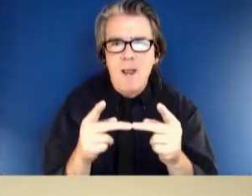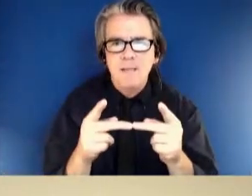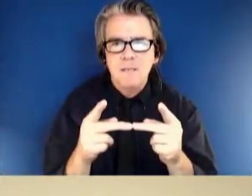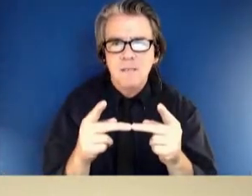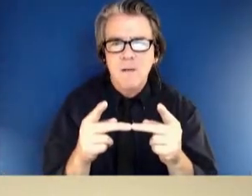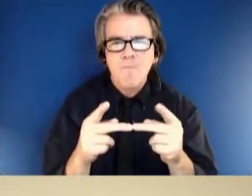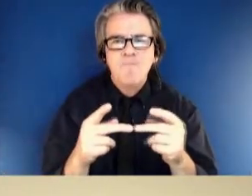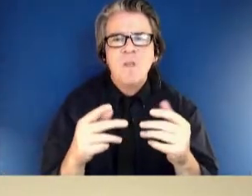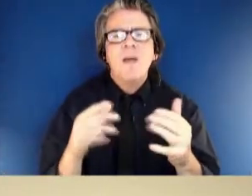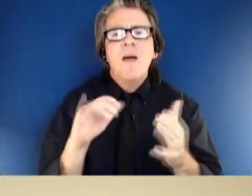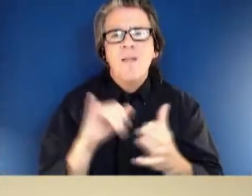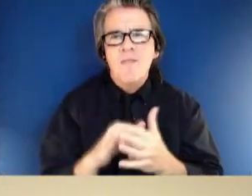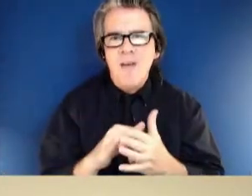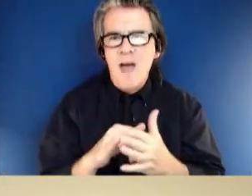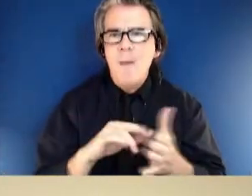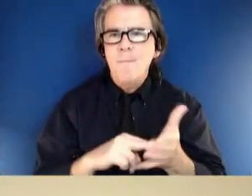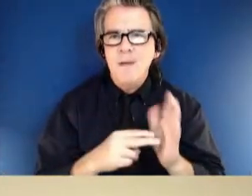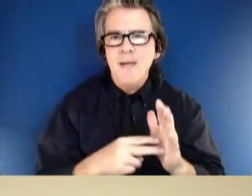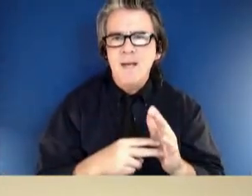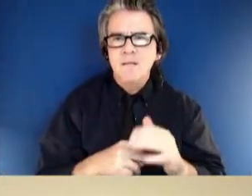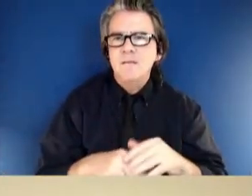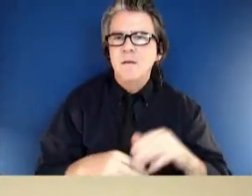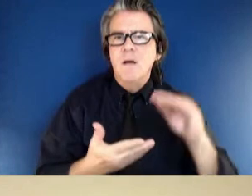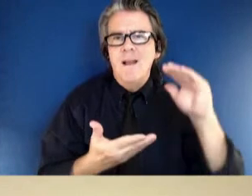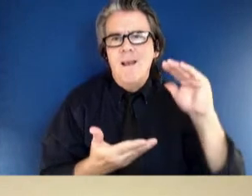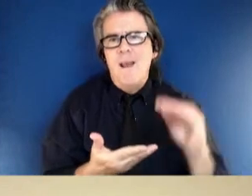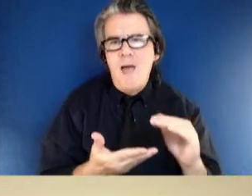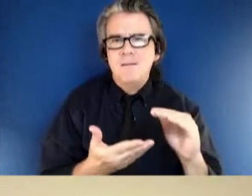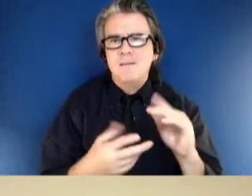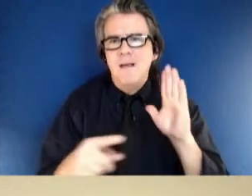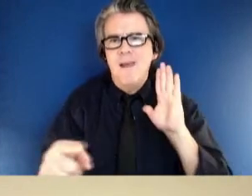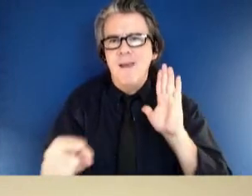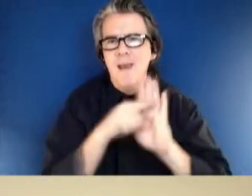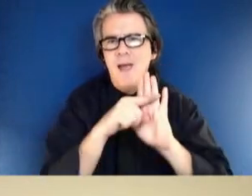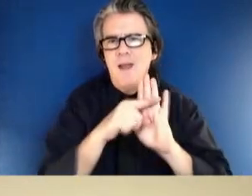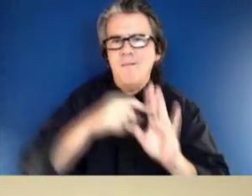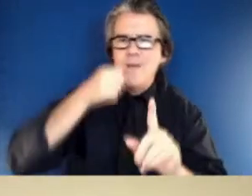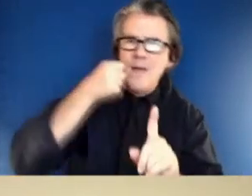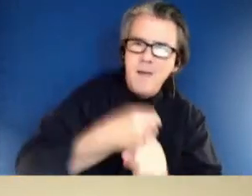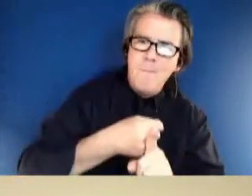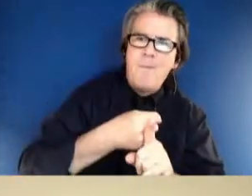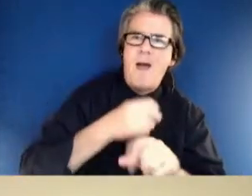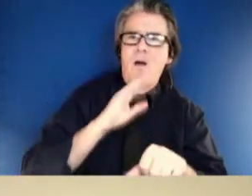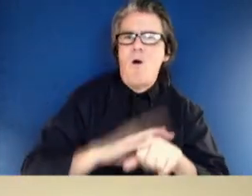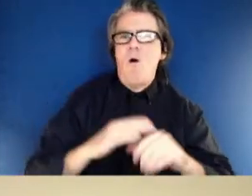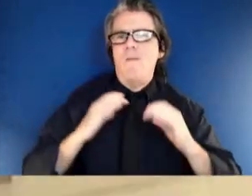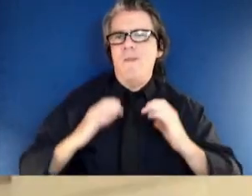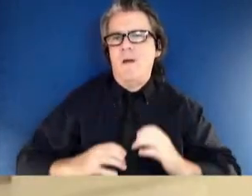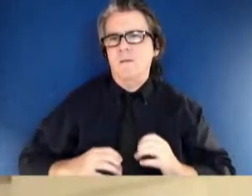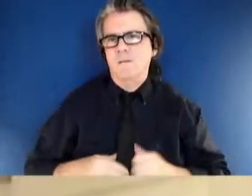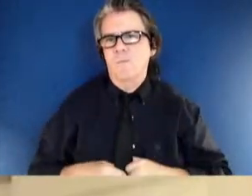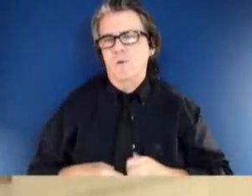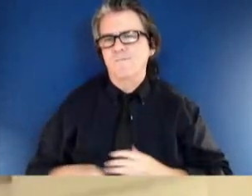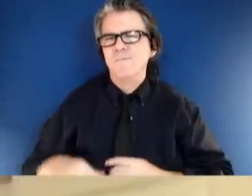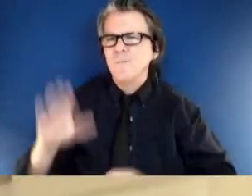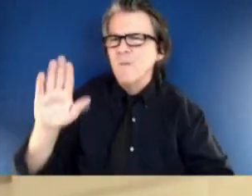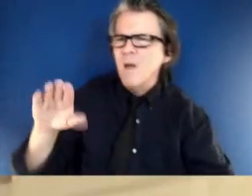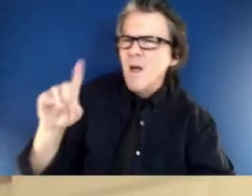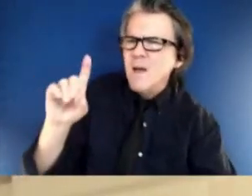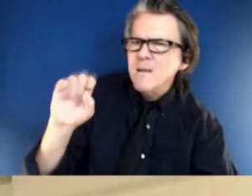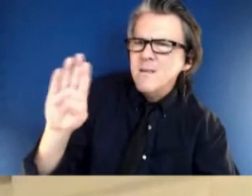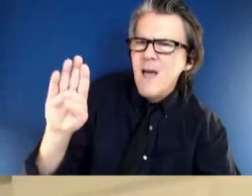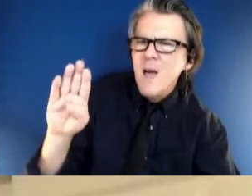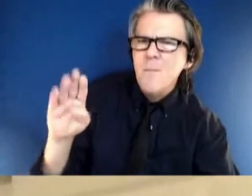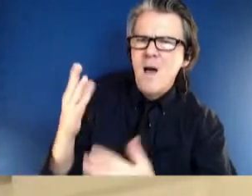less impactful on our customers. Back to you, Lindsay. Thanks, Mark. And Deb, I'm going to have someone get back to you after